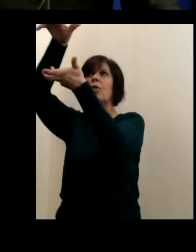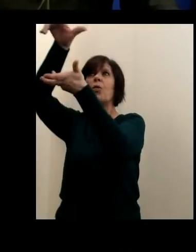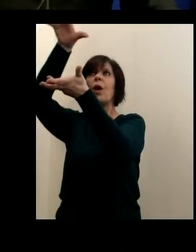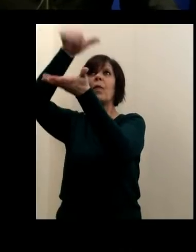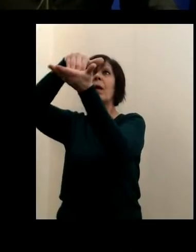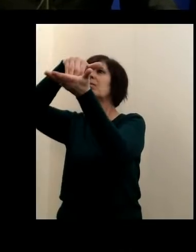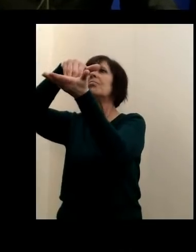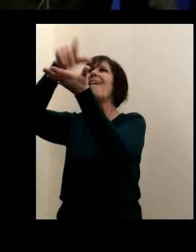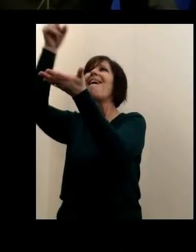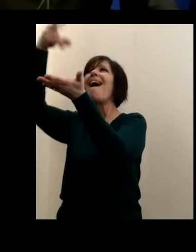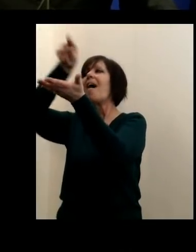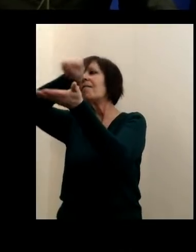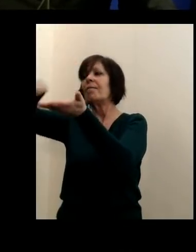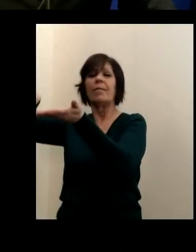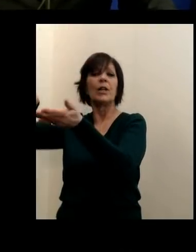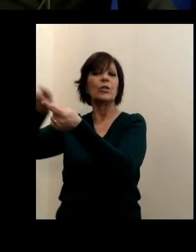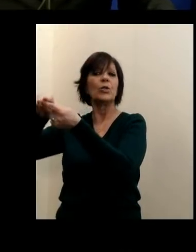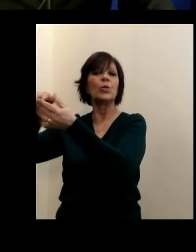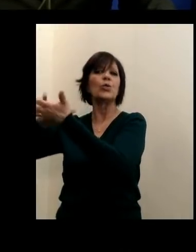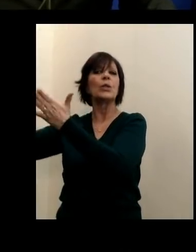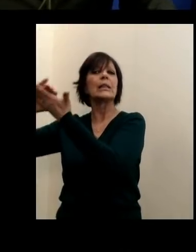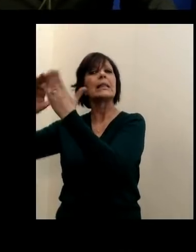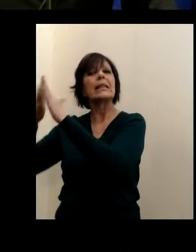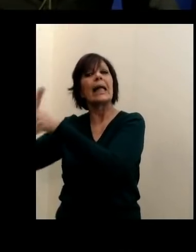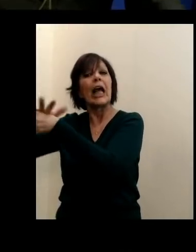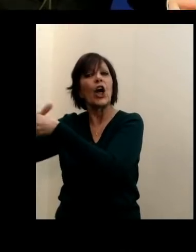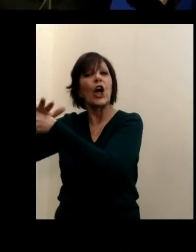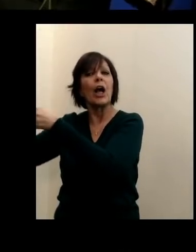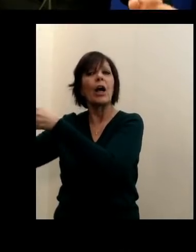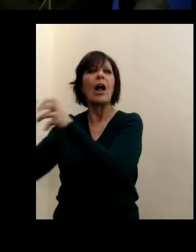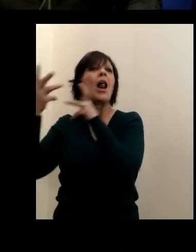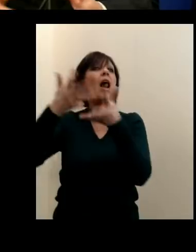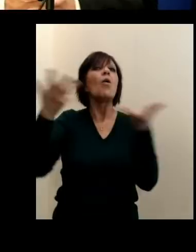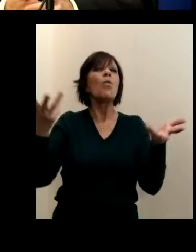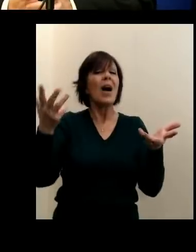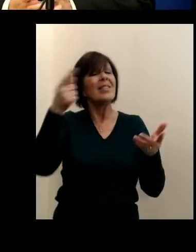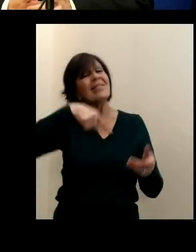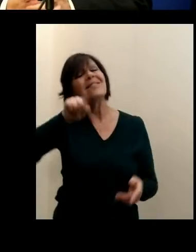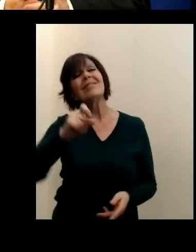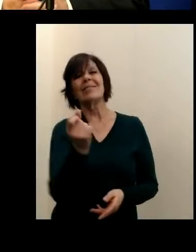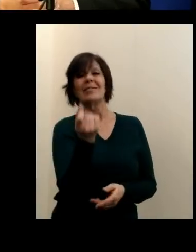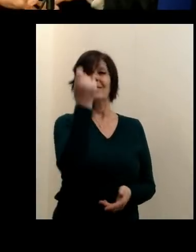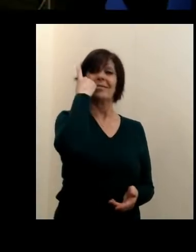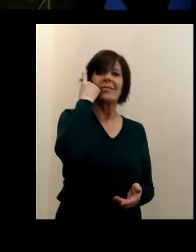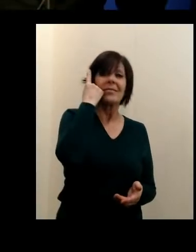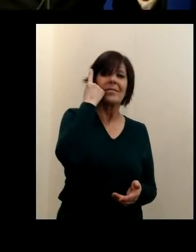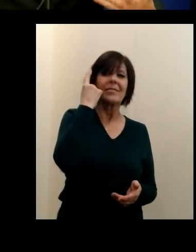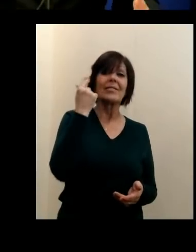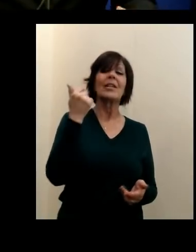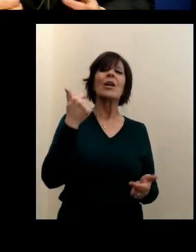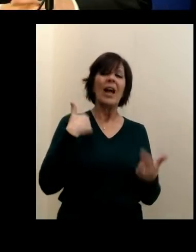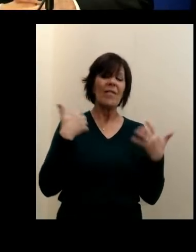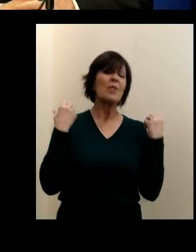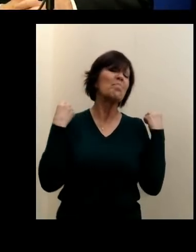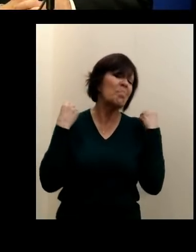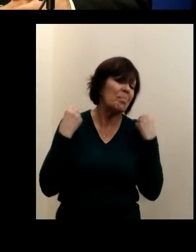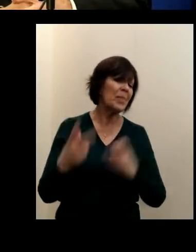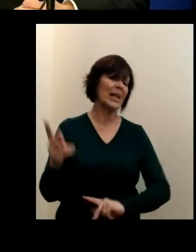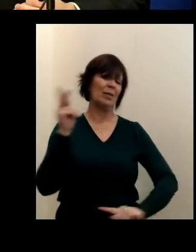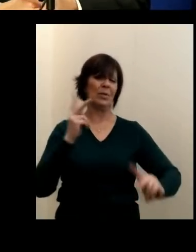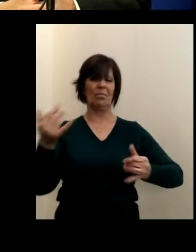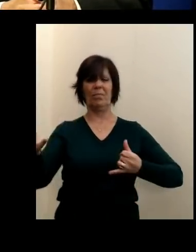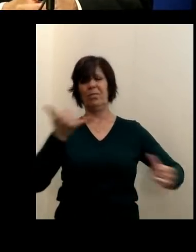going to go right away to the New York City area. So I want the public to understand we've had a lot of people reach